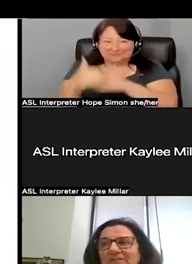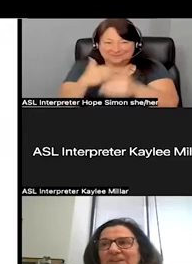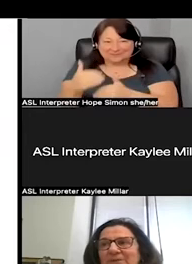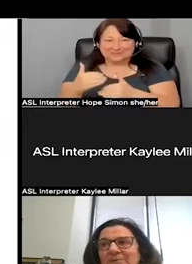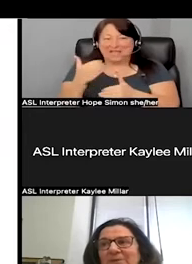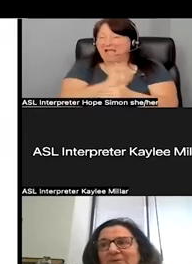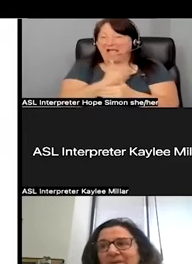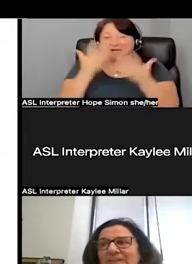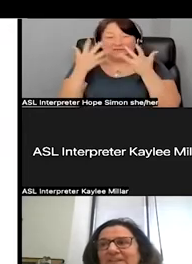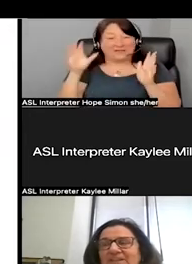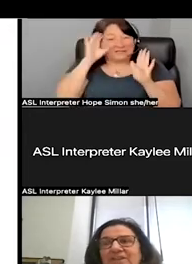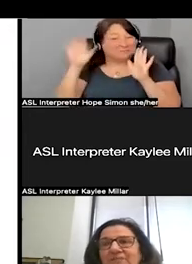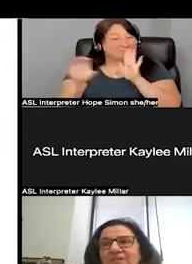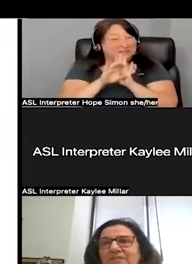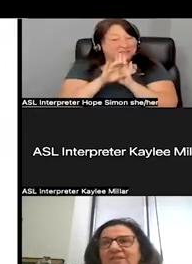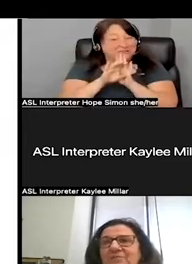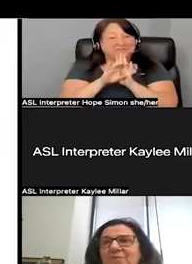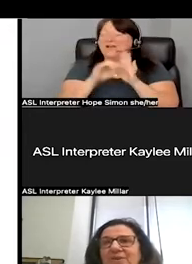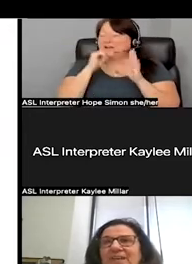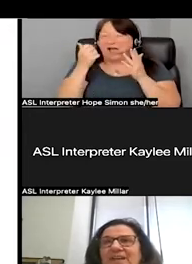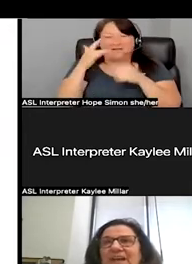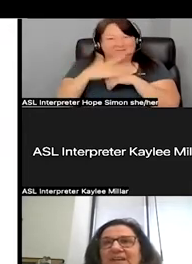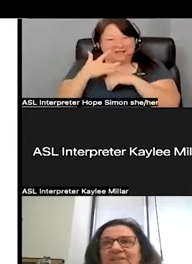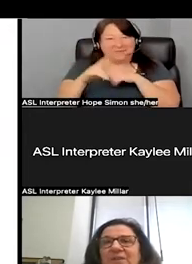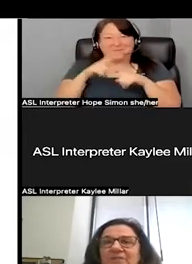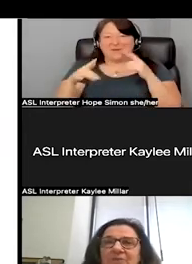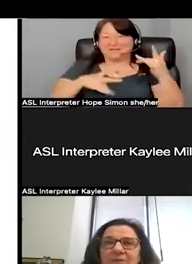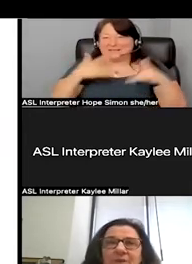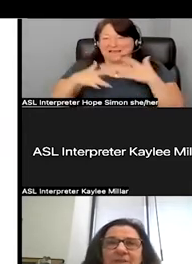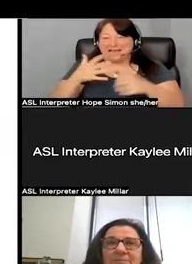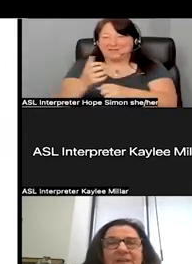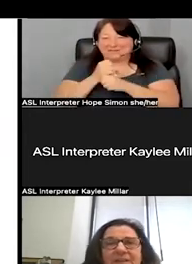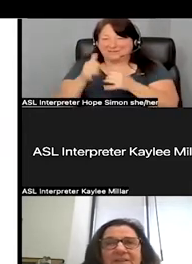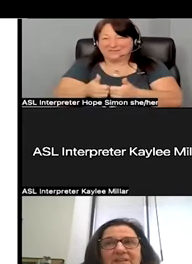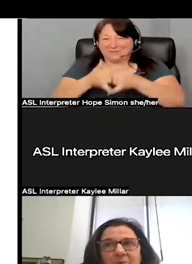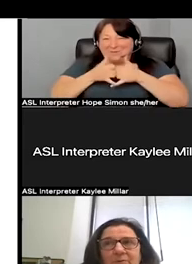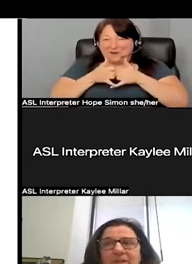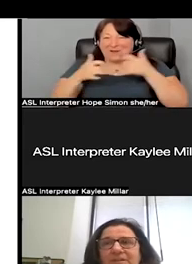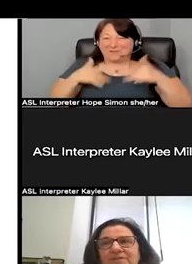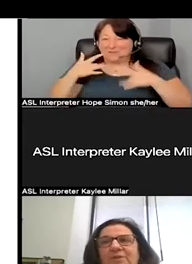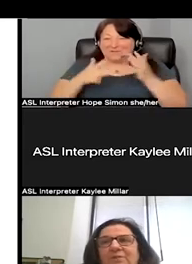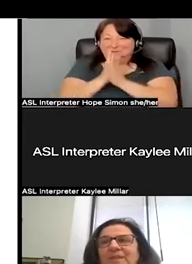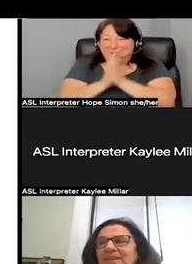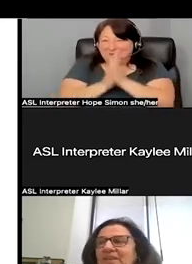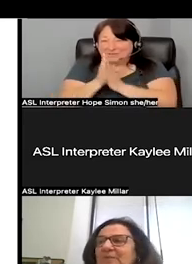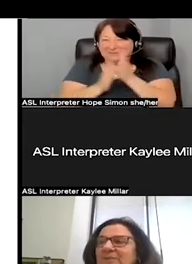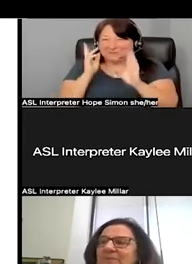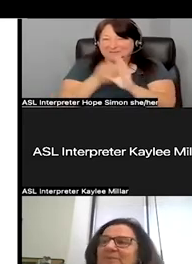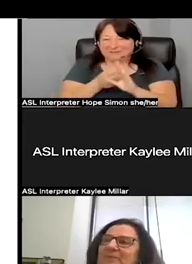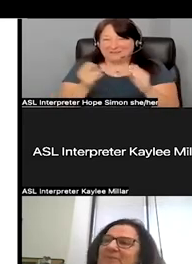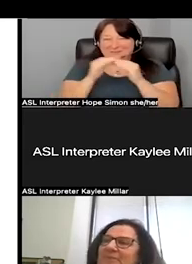not available, but we're very excited to have received this award. We look forward to participating more with this group. Thank